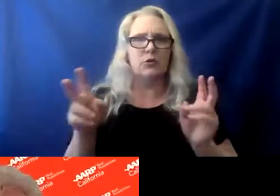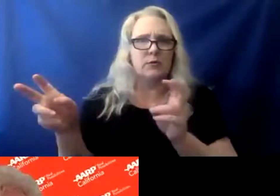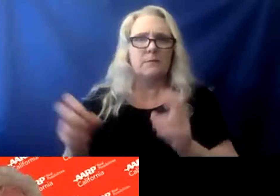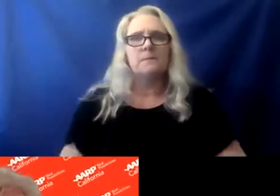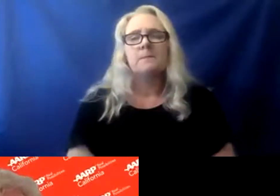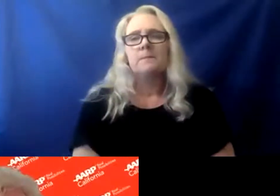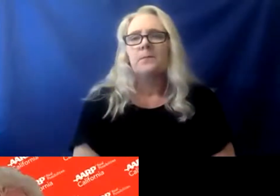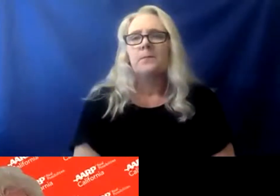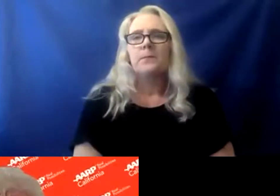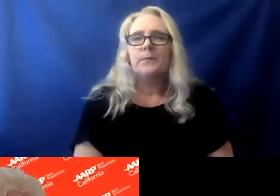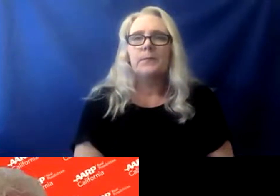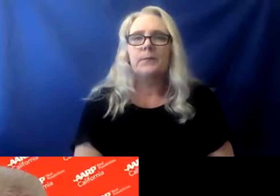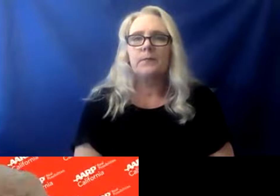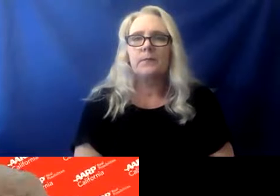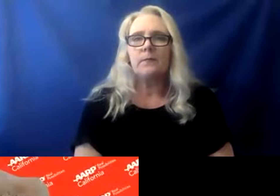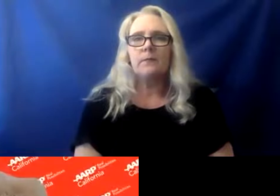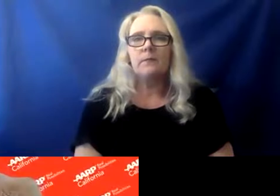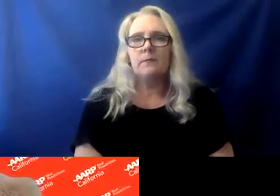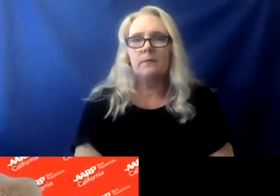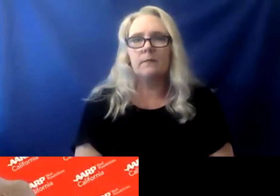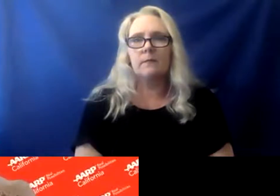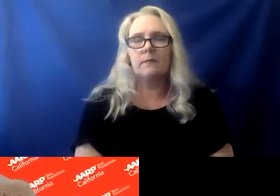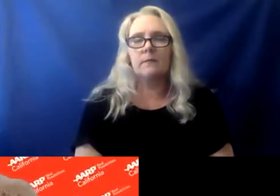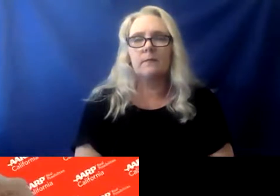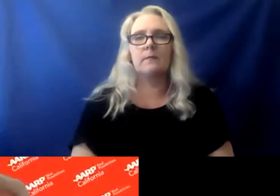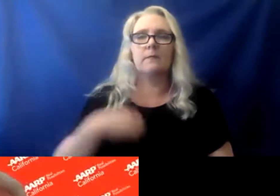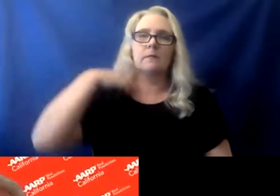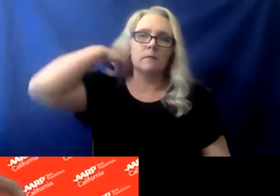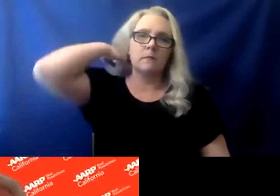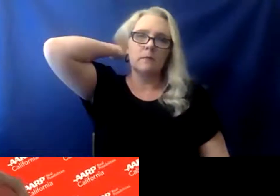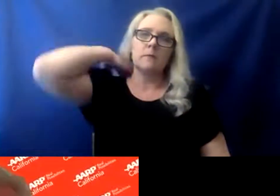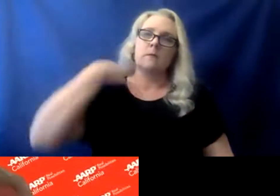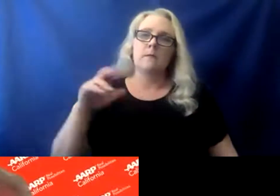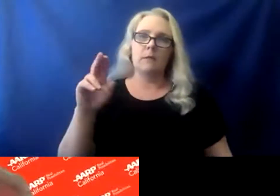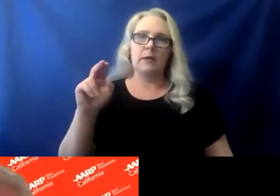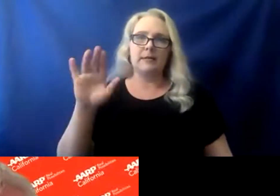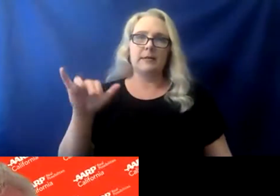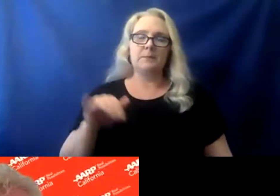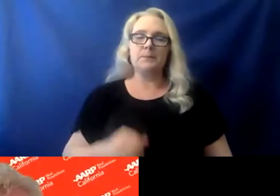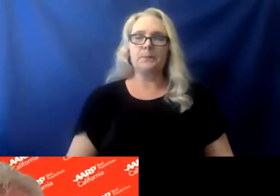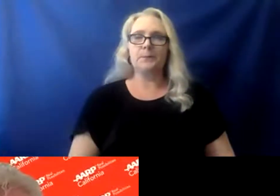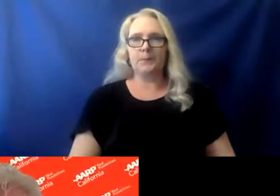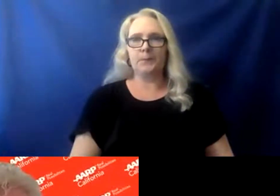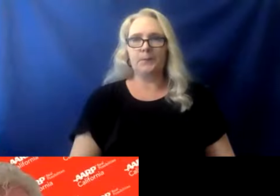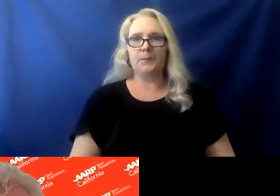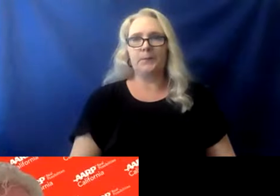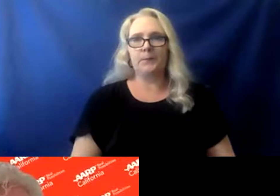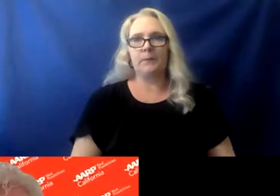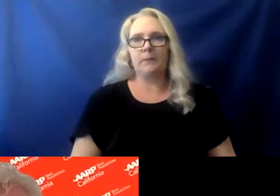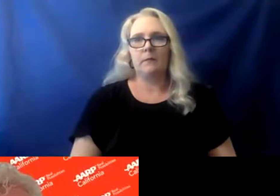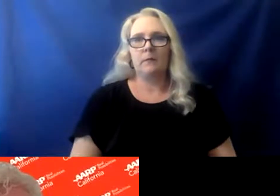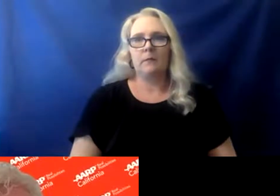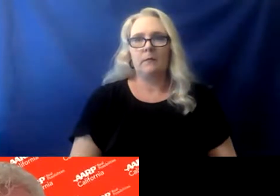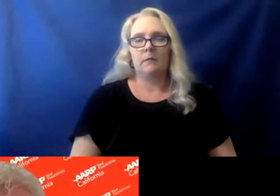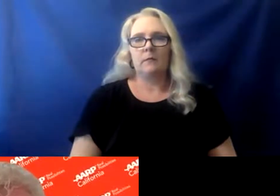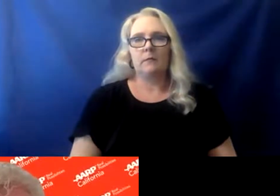Nancy. Thank you. My second question has to do with how we get a handle on what's happening in the regions and